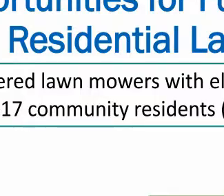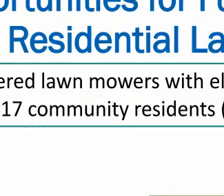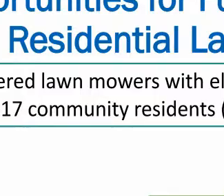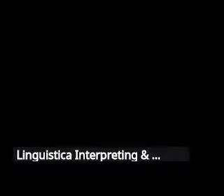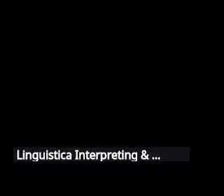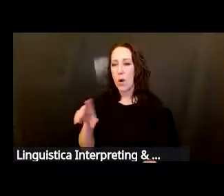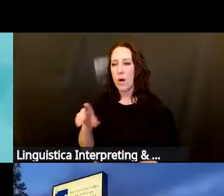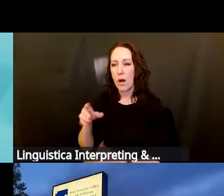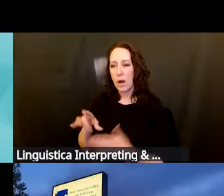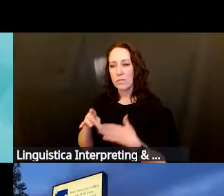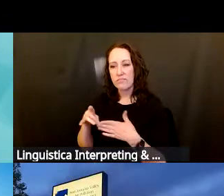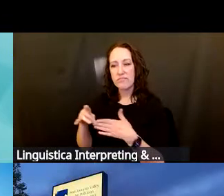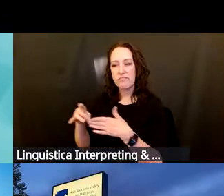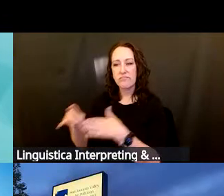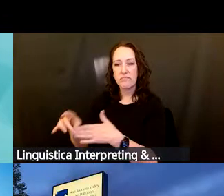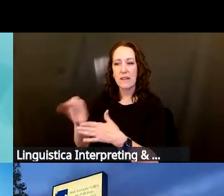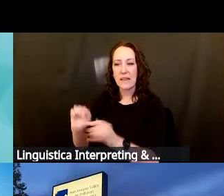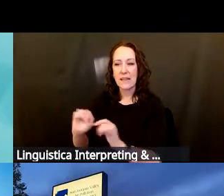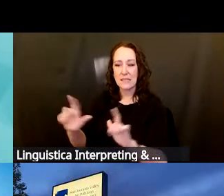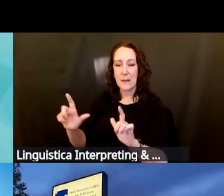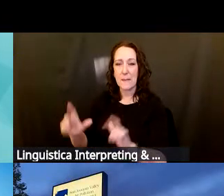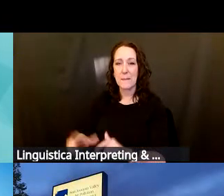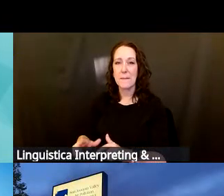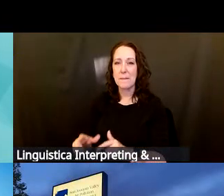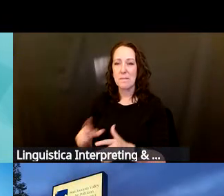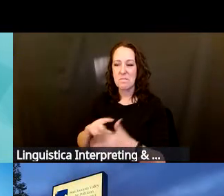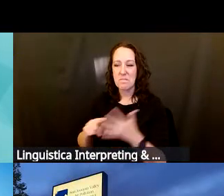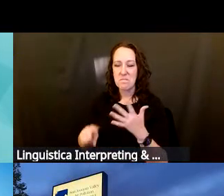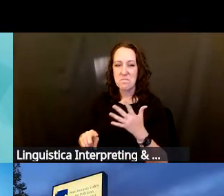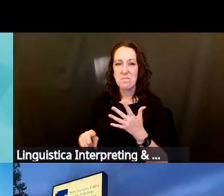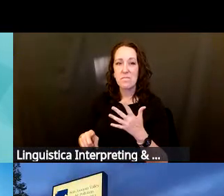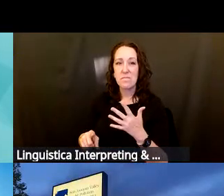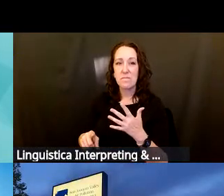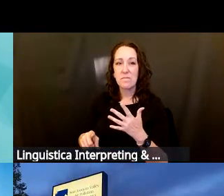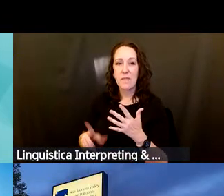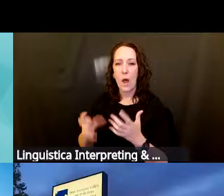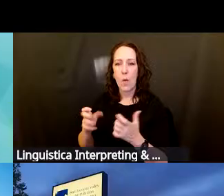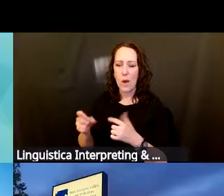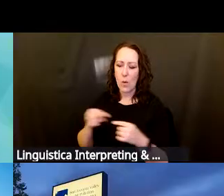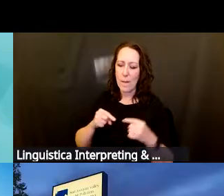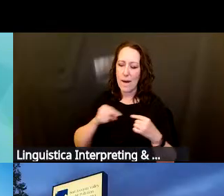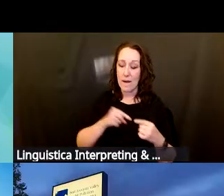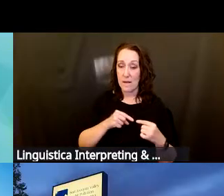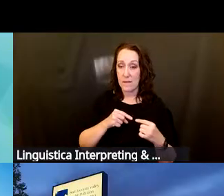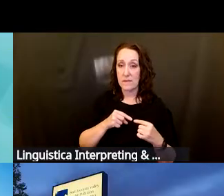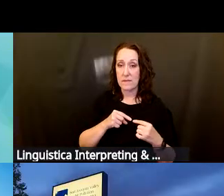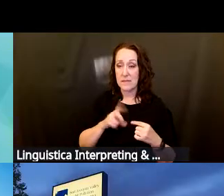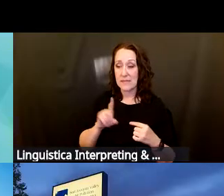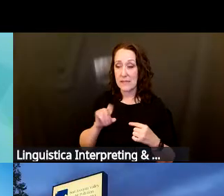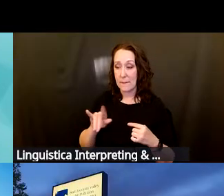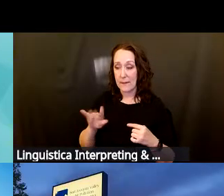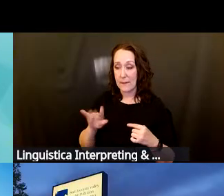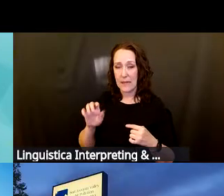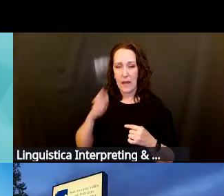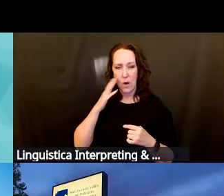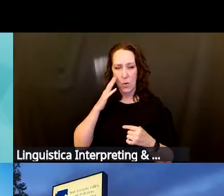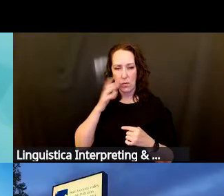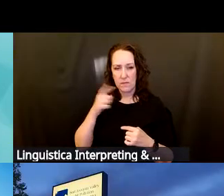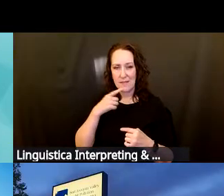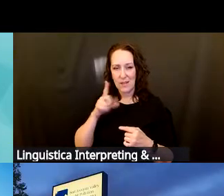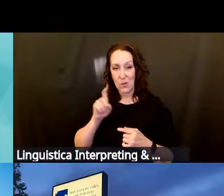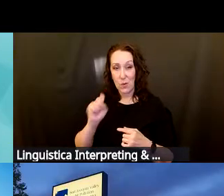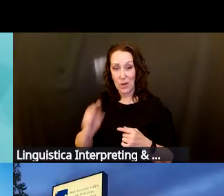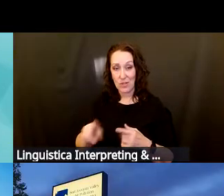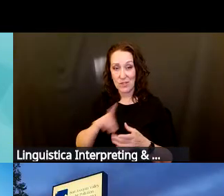us through that slide or those slides. I want to go back to Debbie. I know, Debbie, you said you had a question